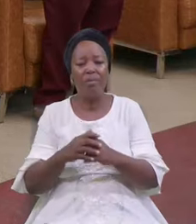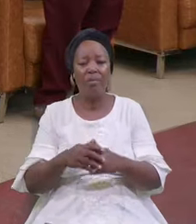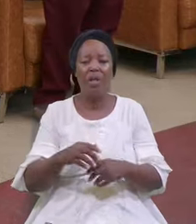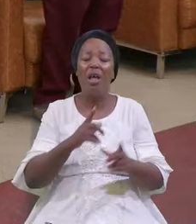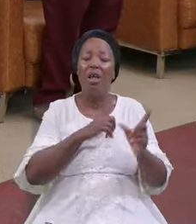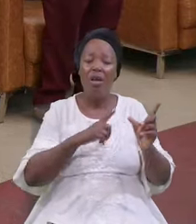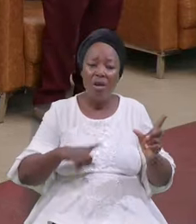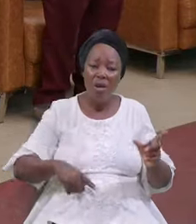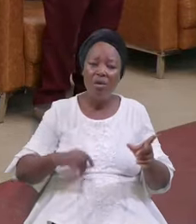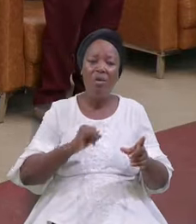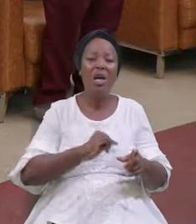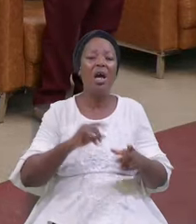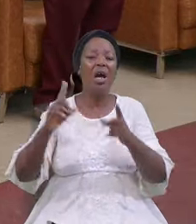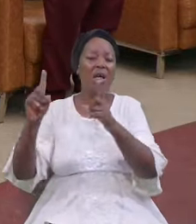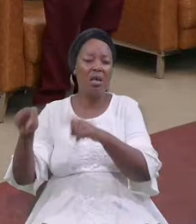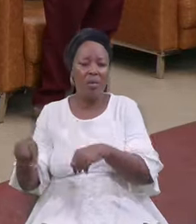Lord, I come.